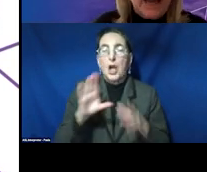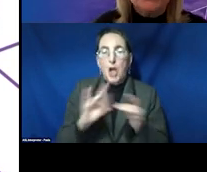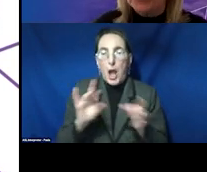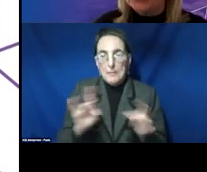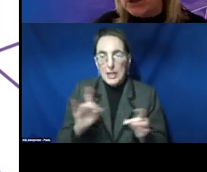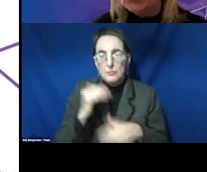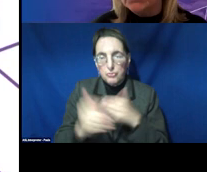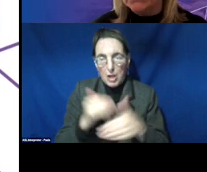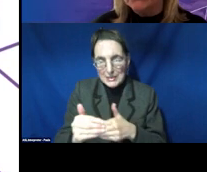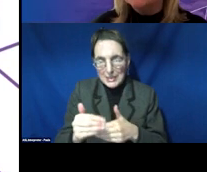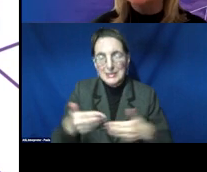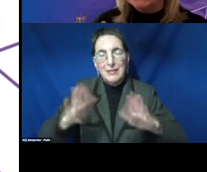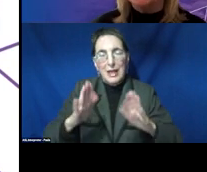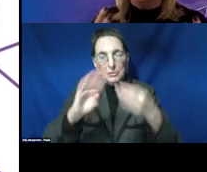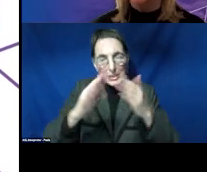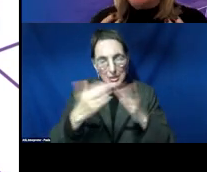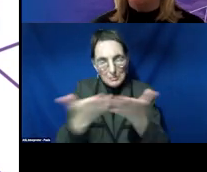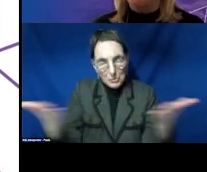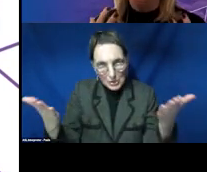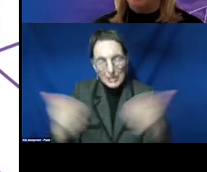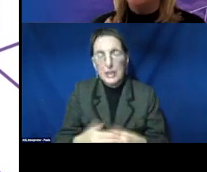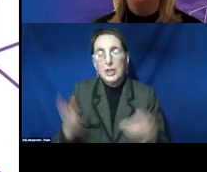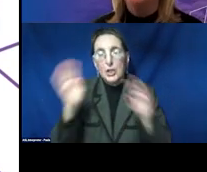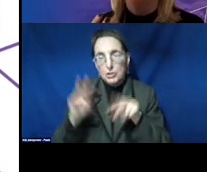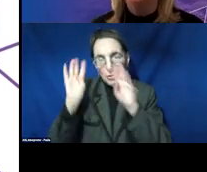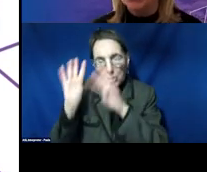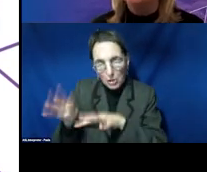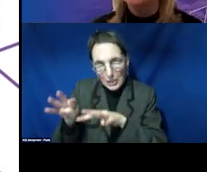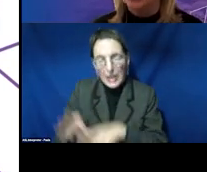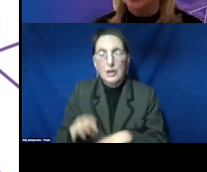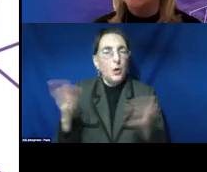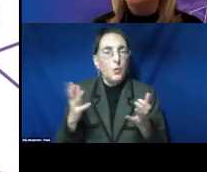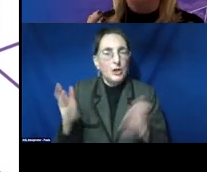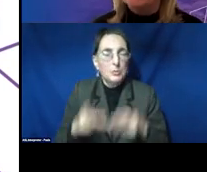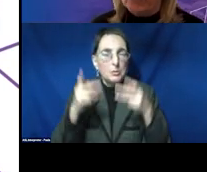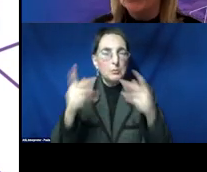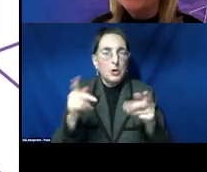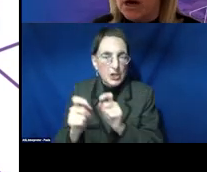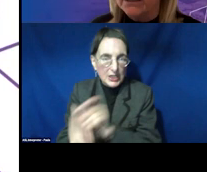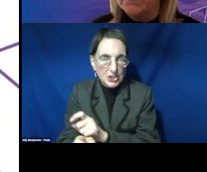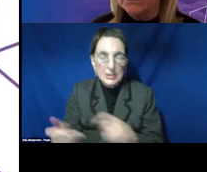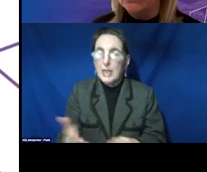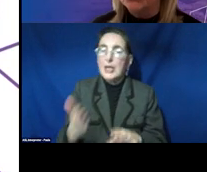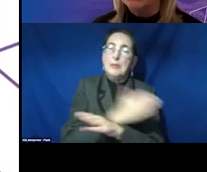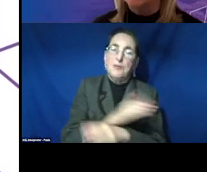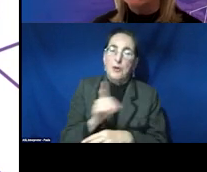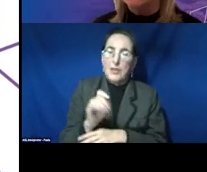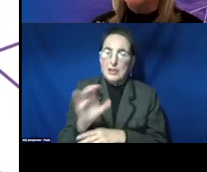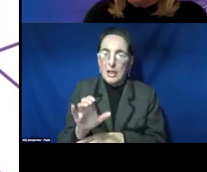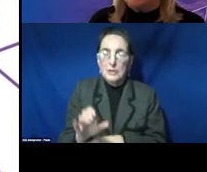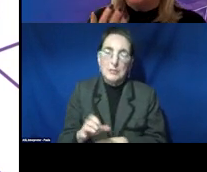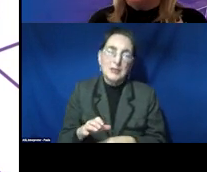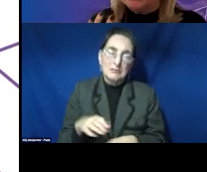that allows the community to take a look at what our proposed changes are before the document hits the